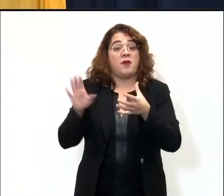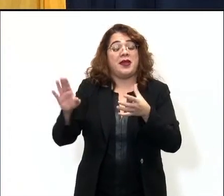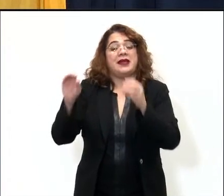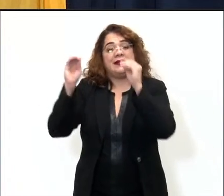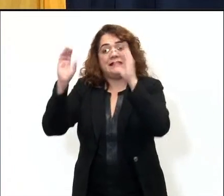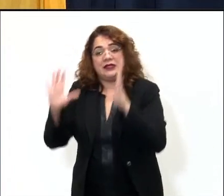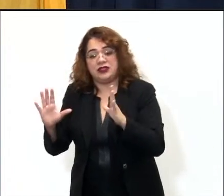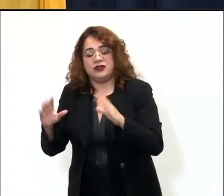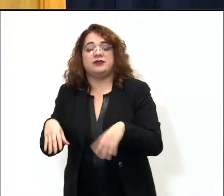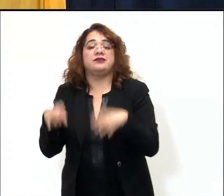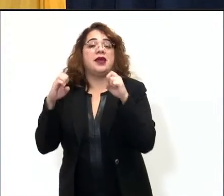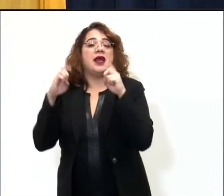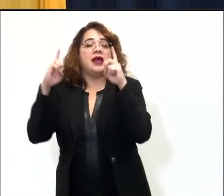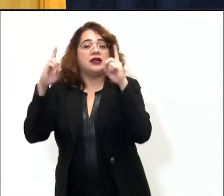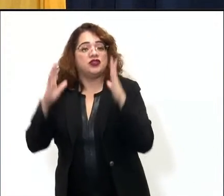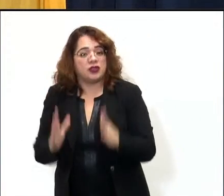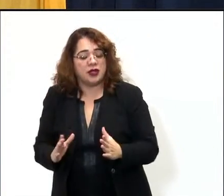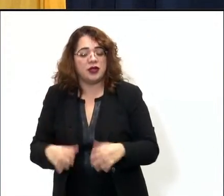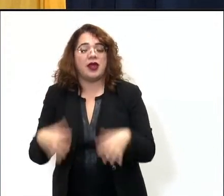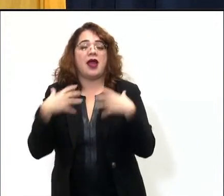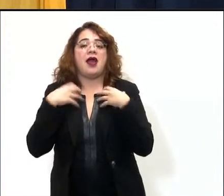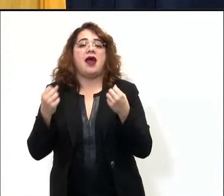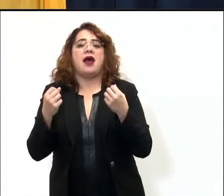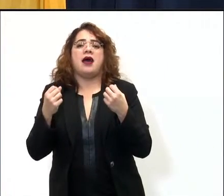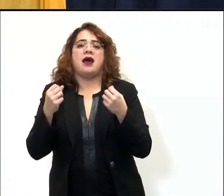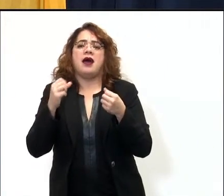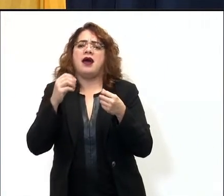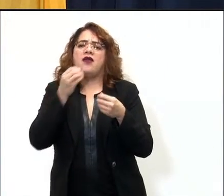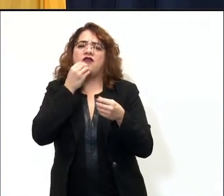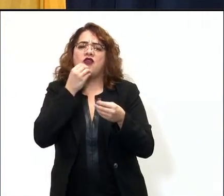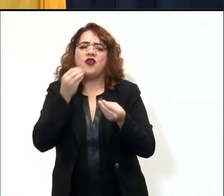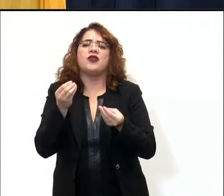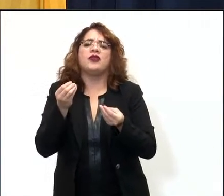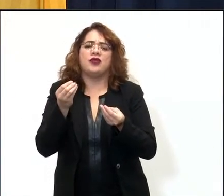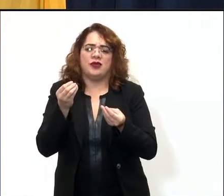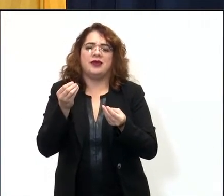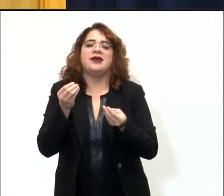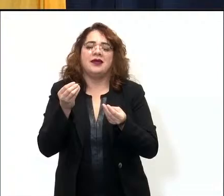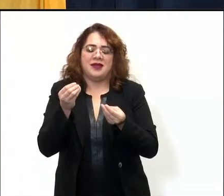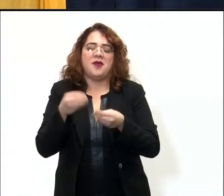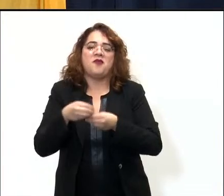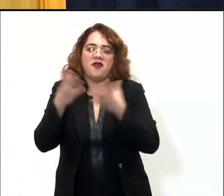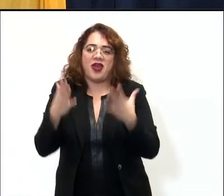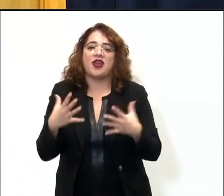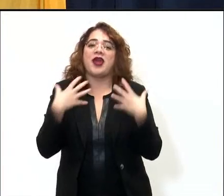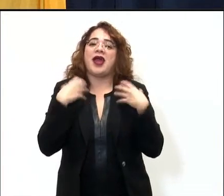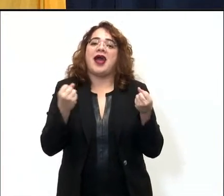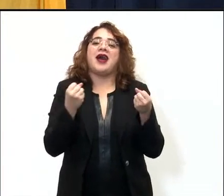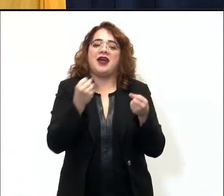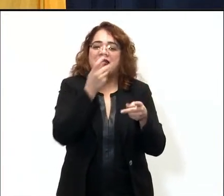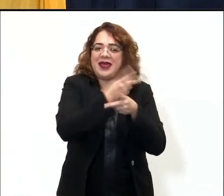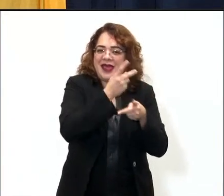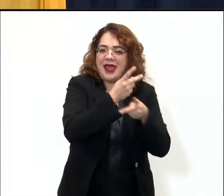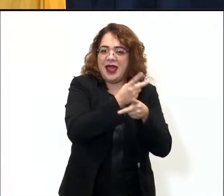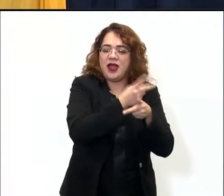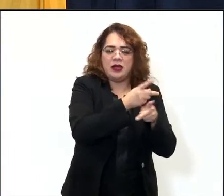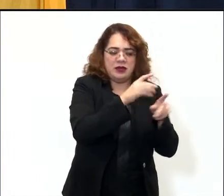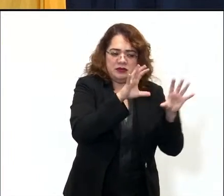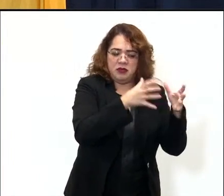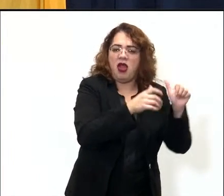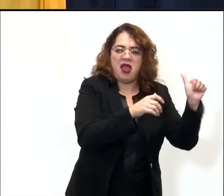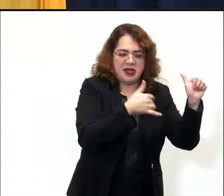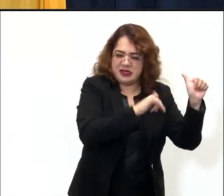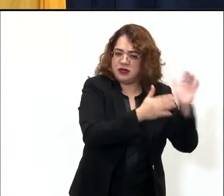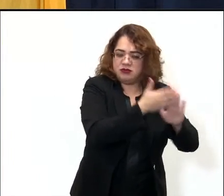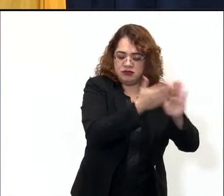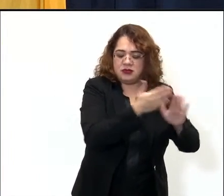health provider, those start that week, and we'll go for weeks after that. And please also remember, if you